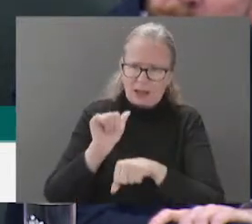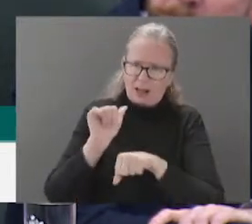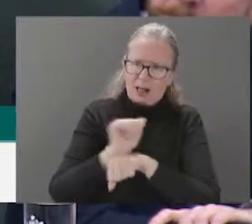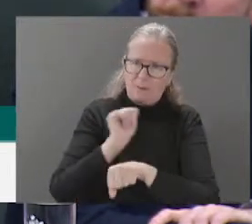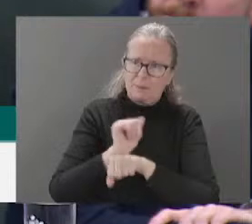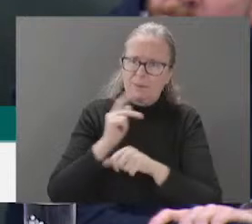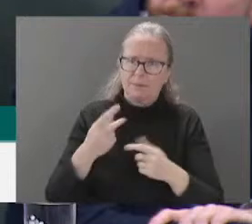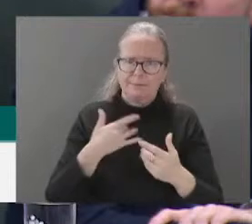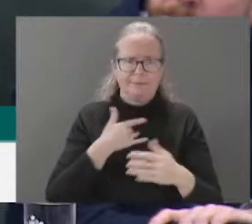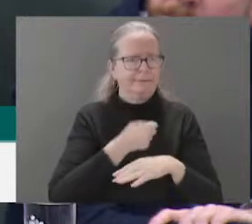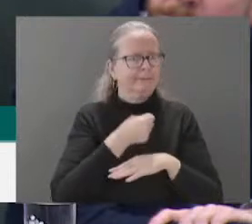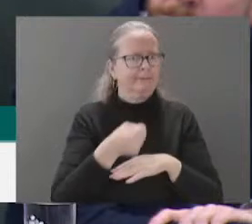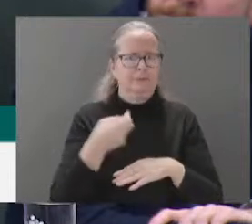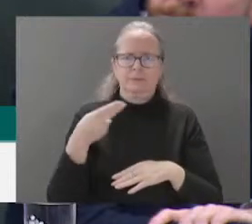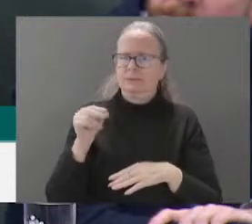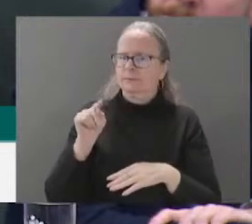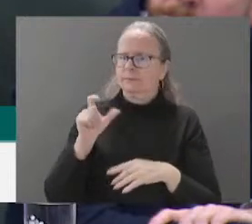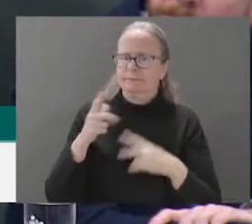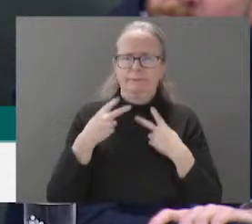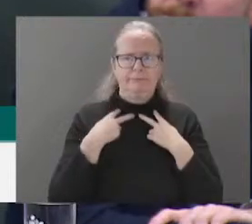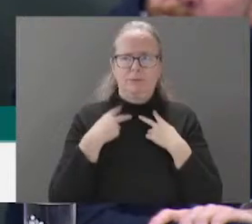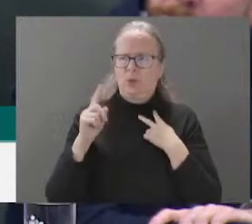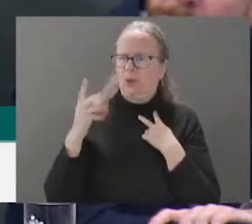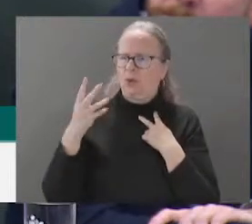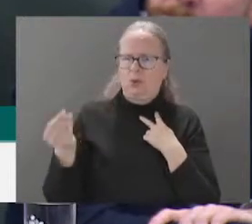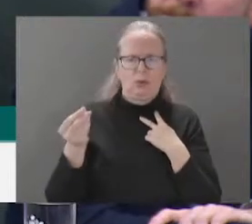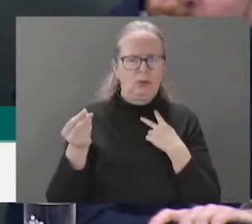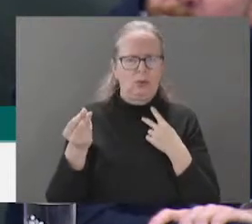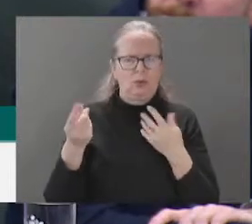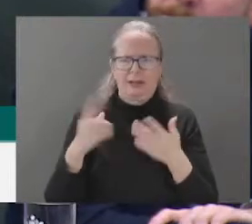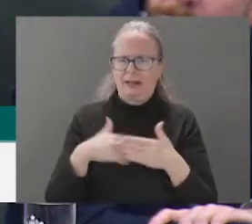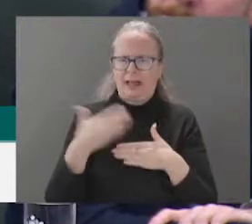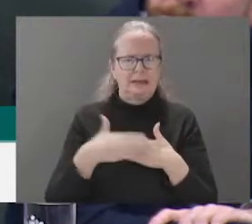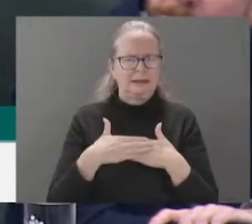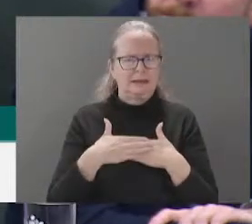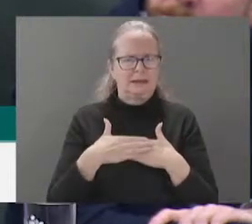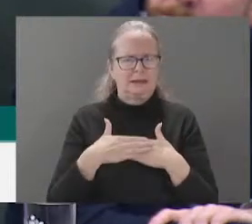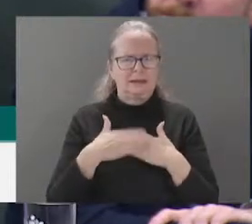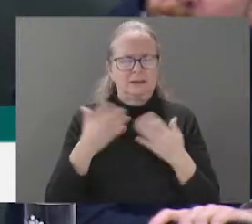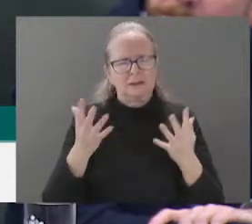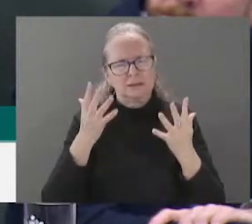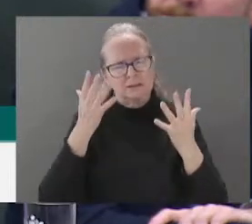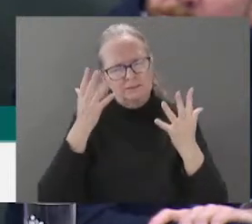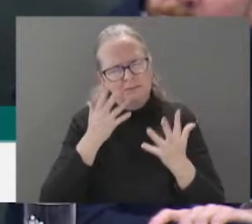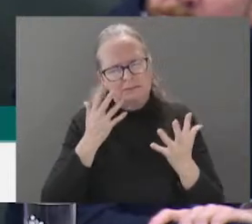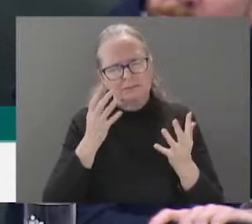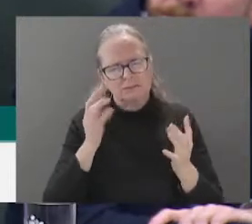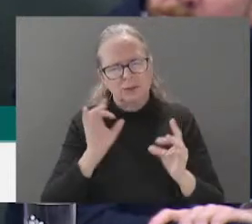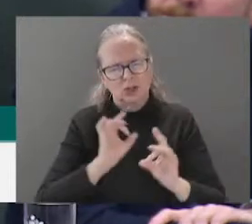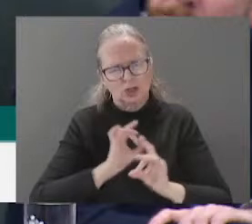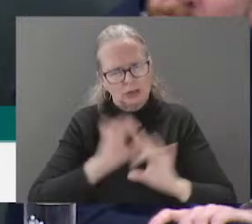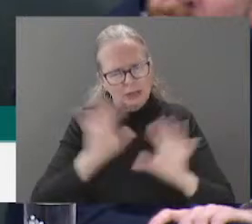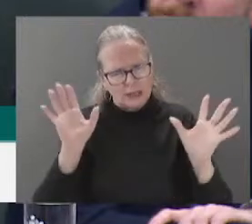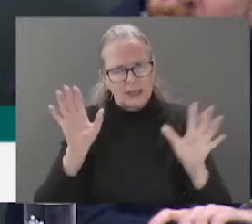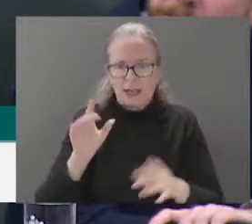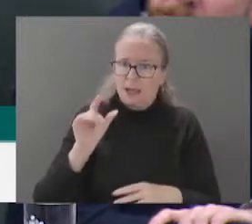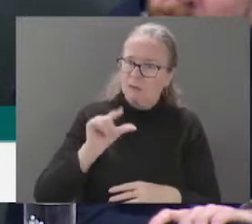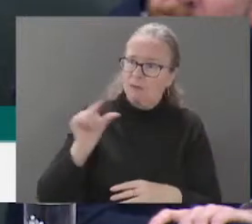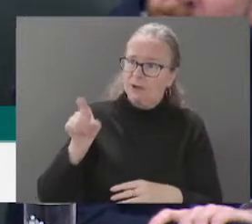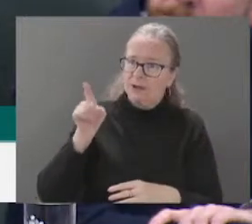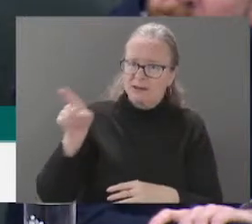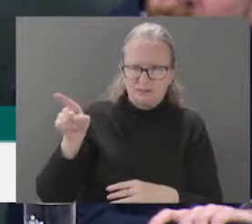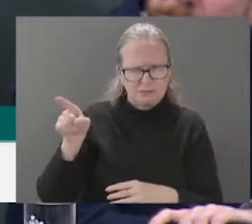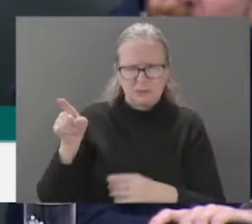was inevitable it comes from a government that doesn't believe in public health care it is what happens with a government led by a